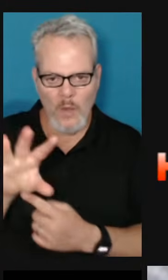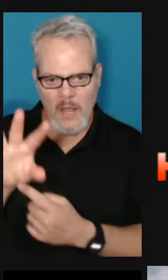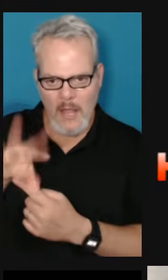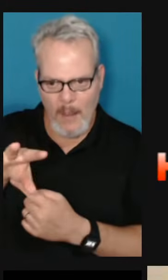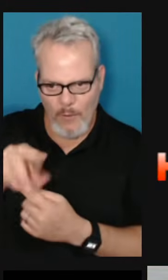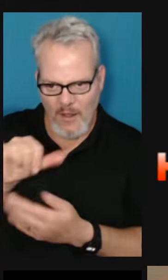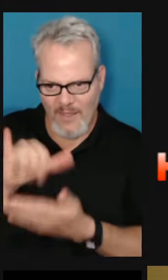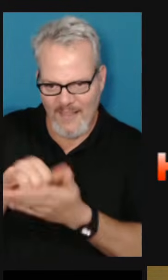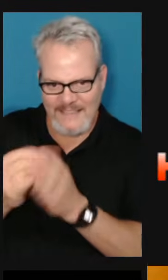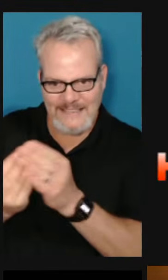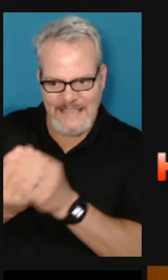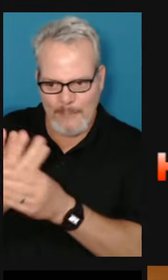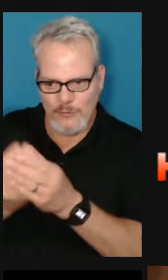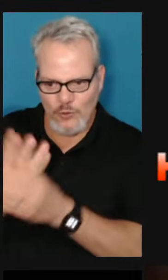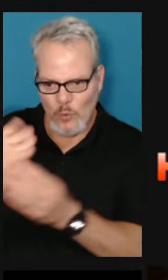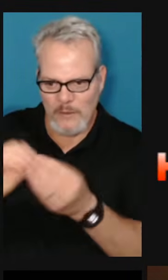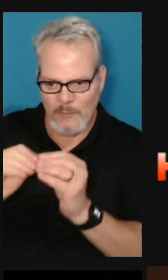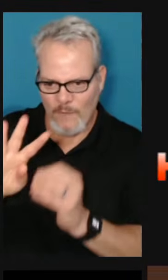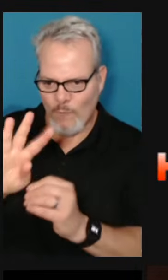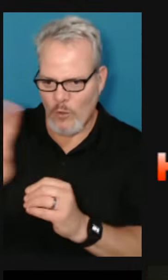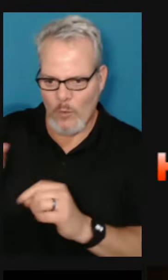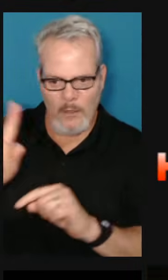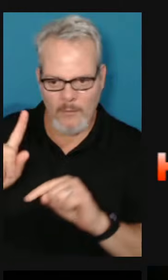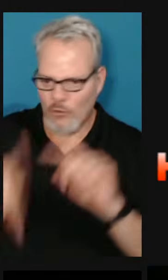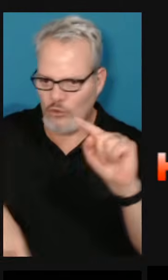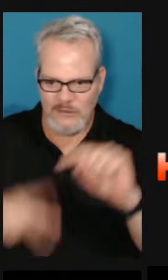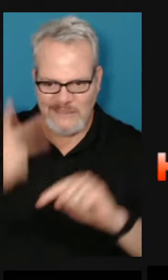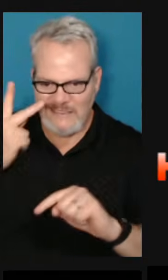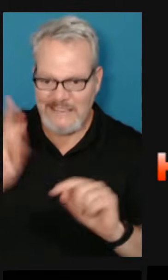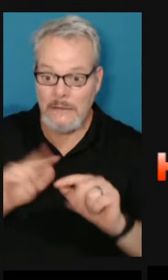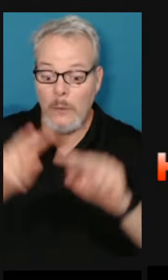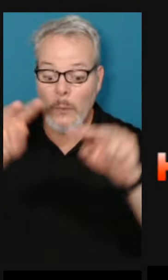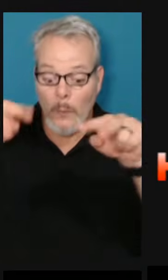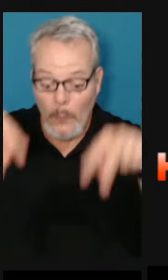41 with people not able to see it from the overlook right there in front of it.